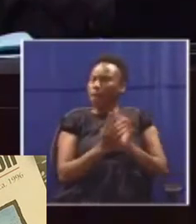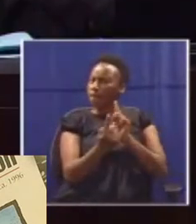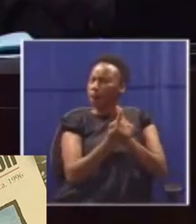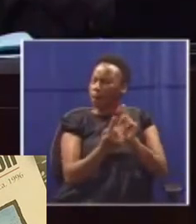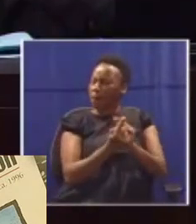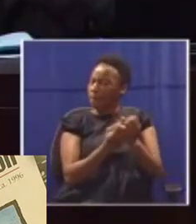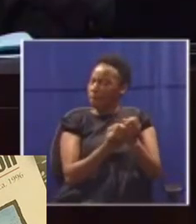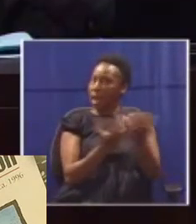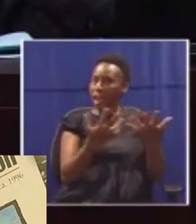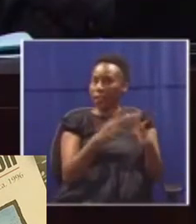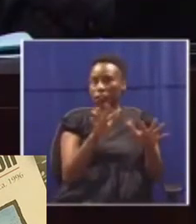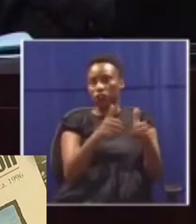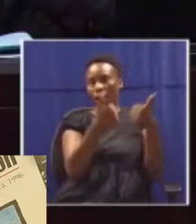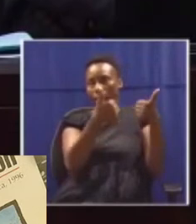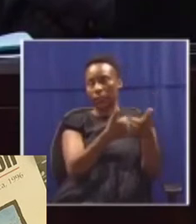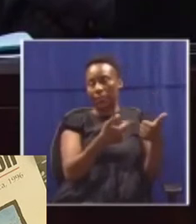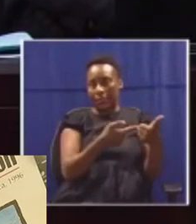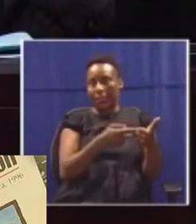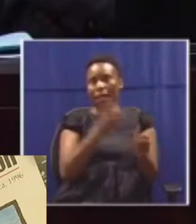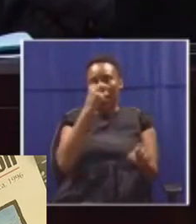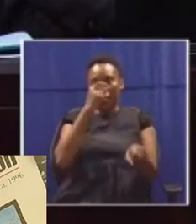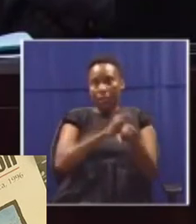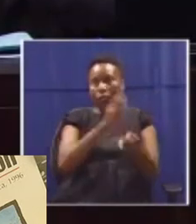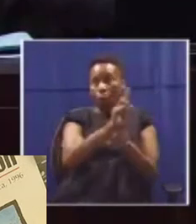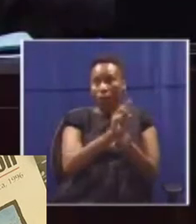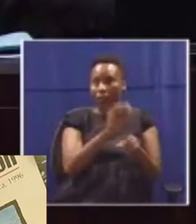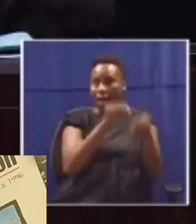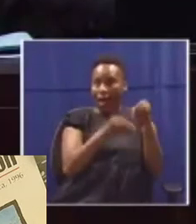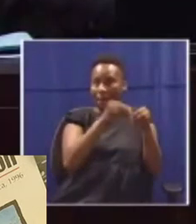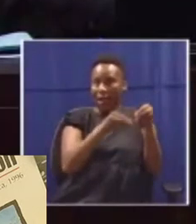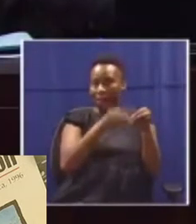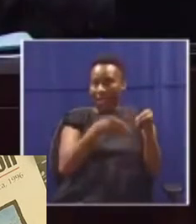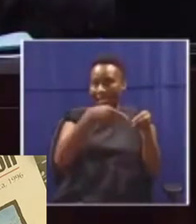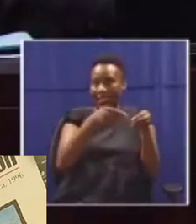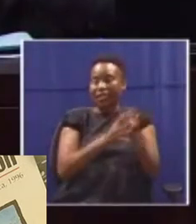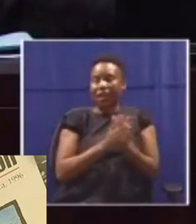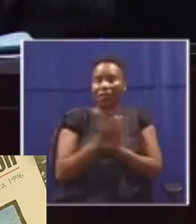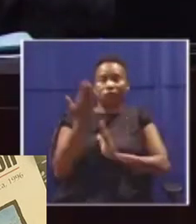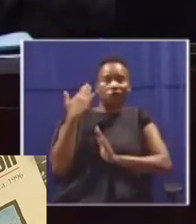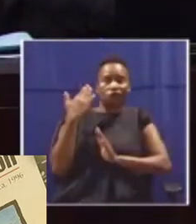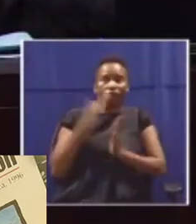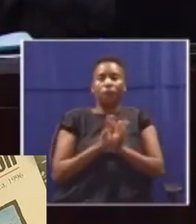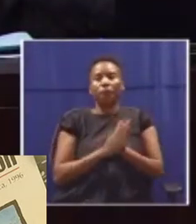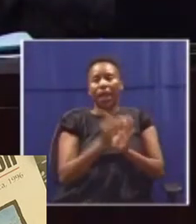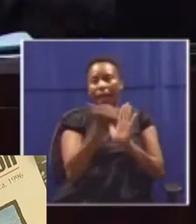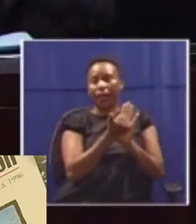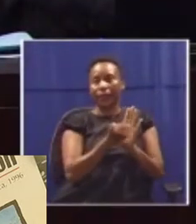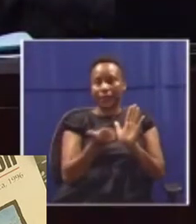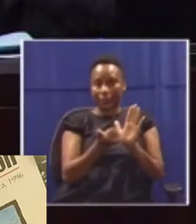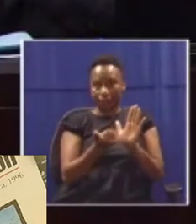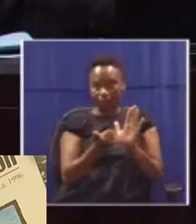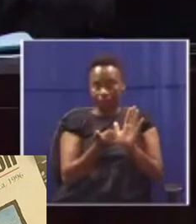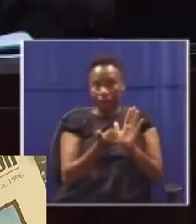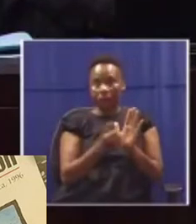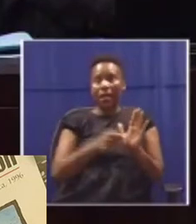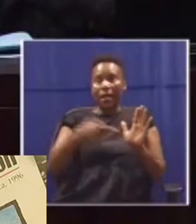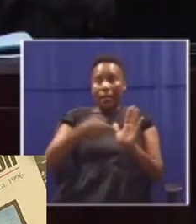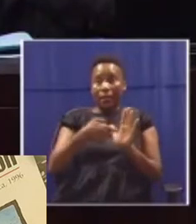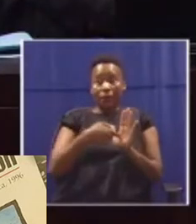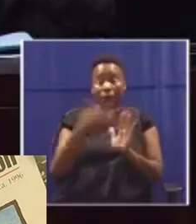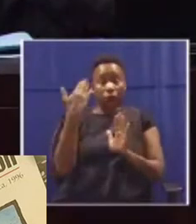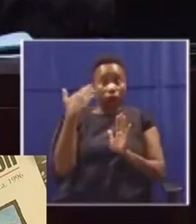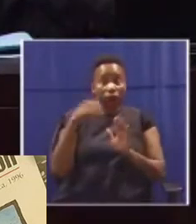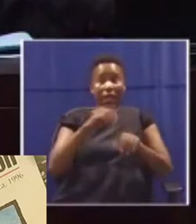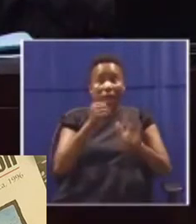of challenges that require amendment to the Principal Act. The Principal Act also